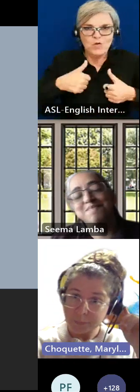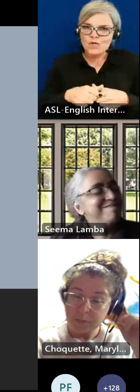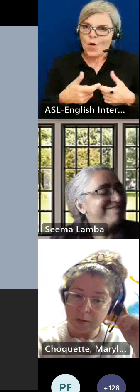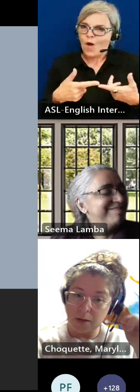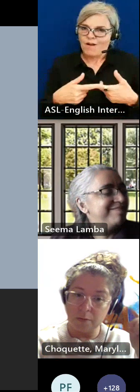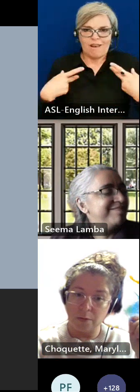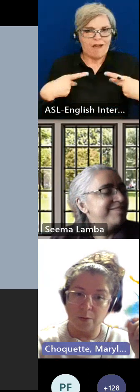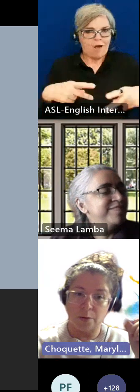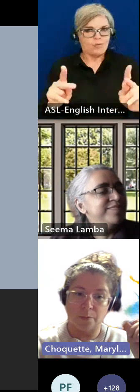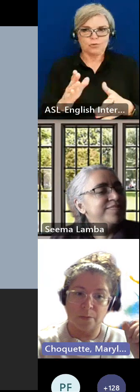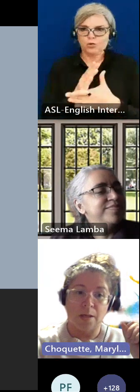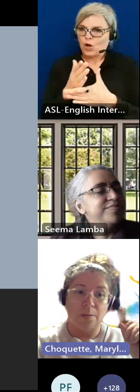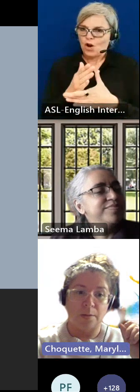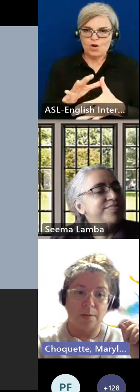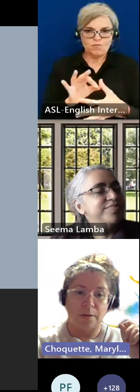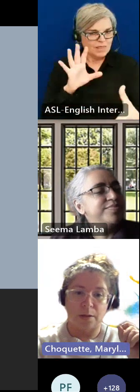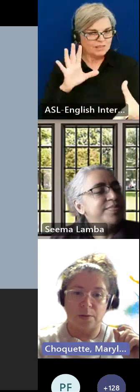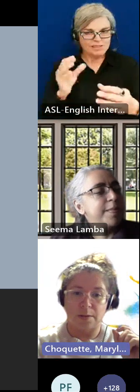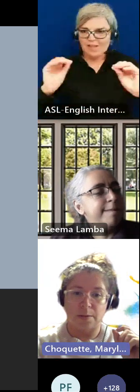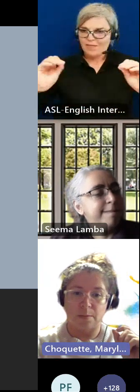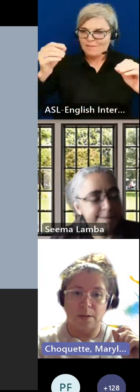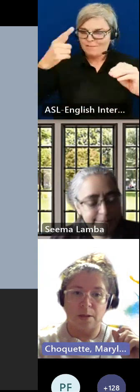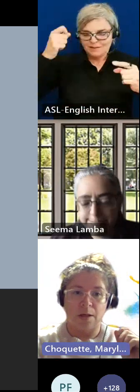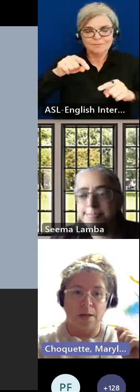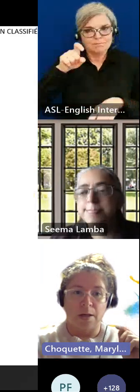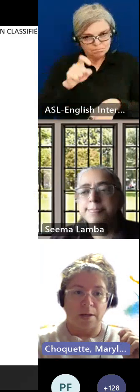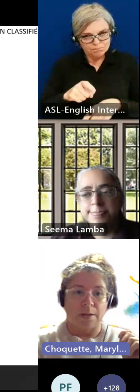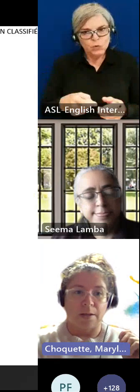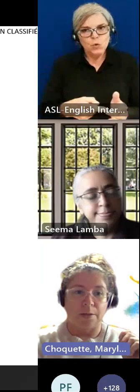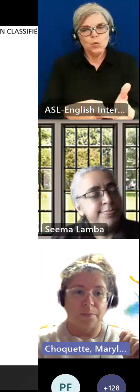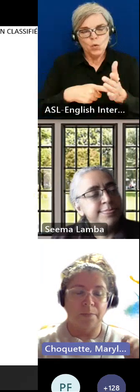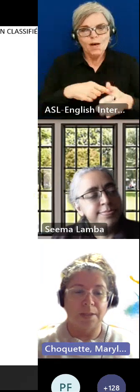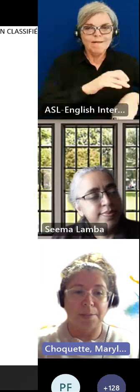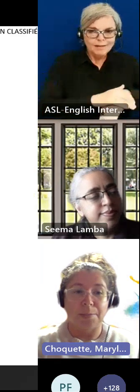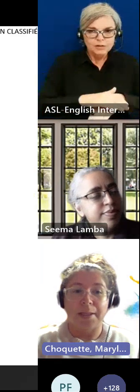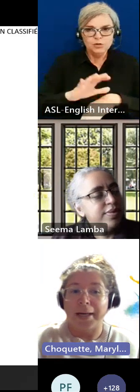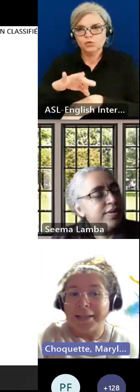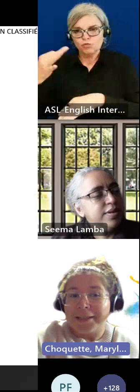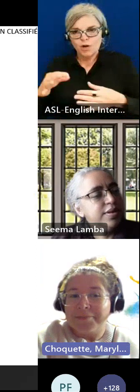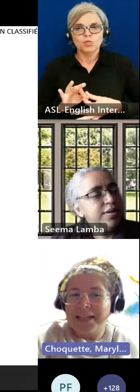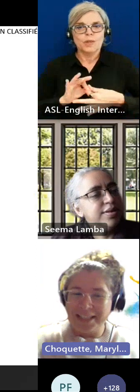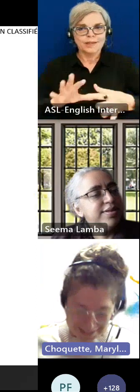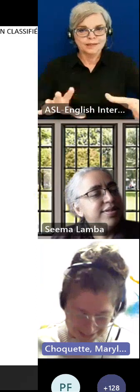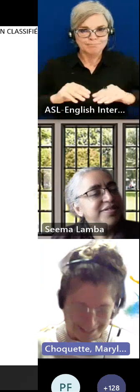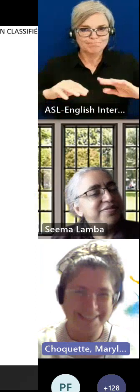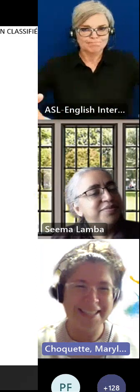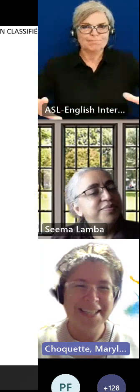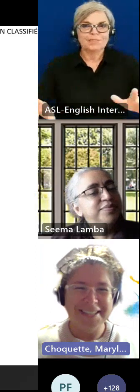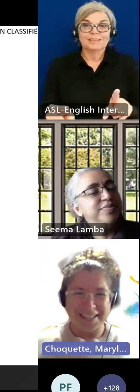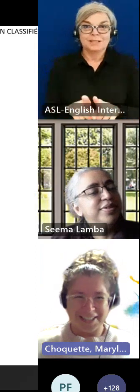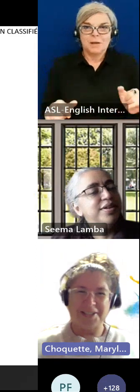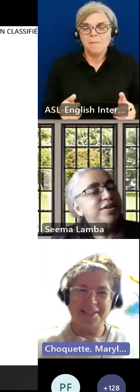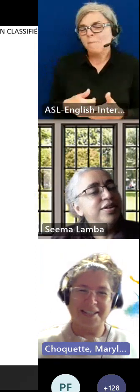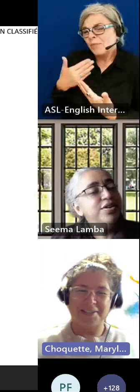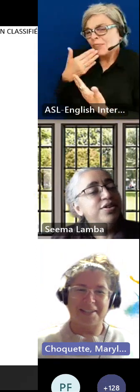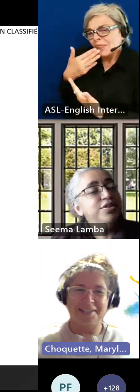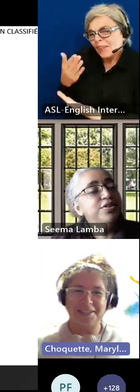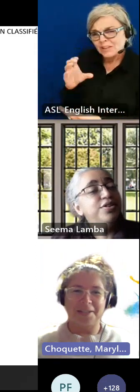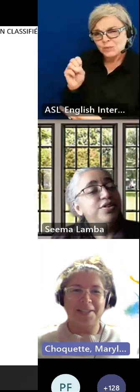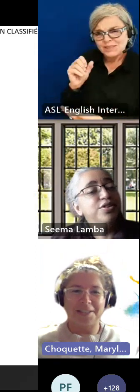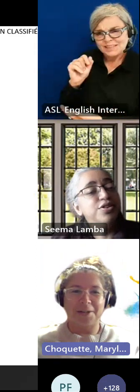embargo. Okay. But thank you, Seema. And Seema kindly indicated that I